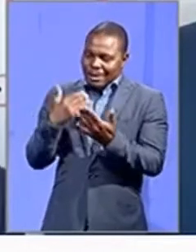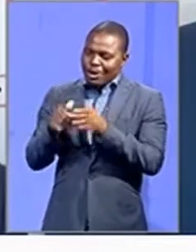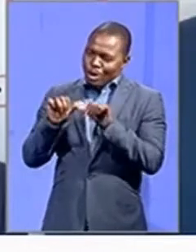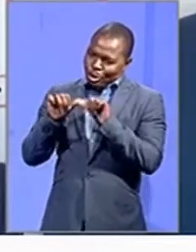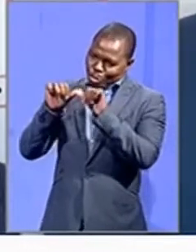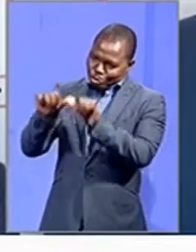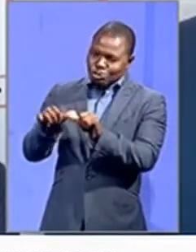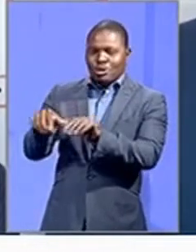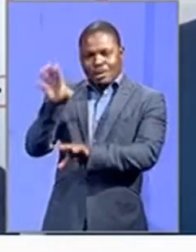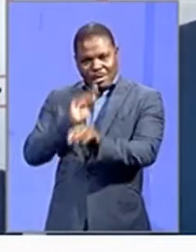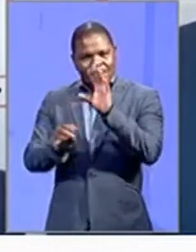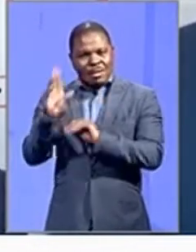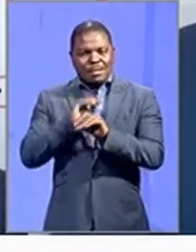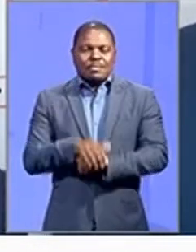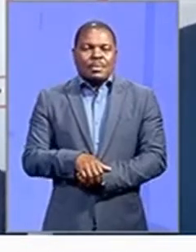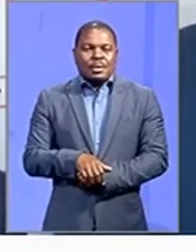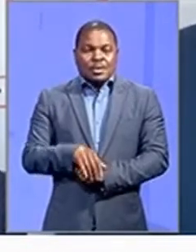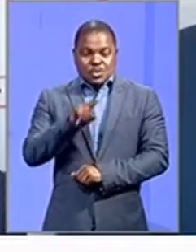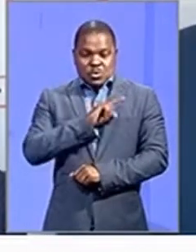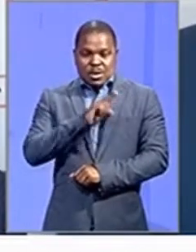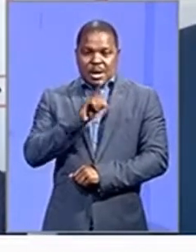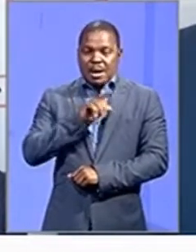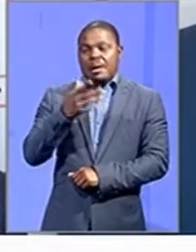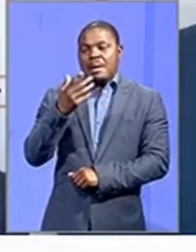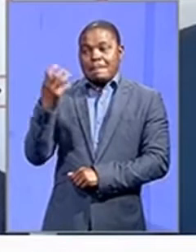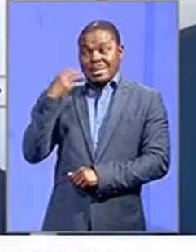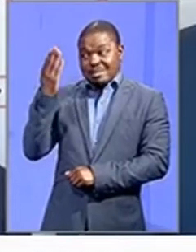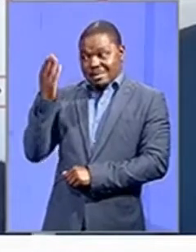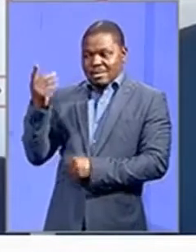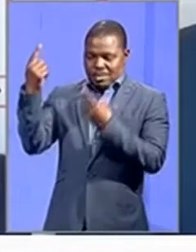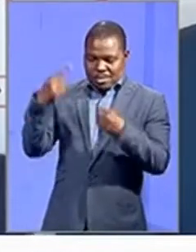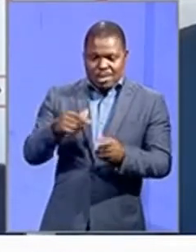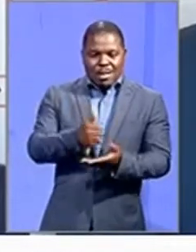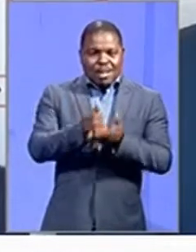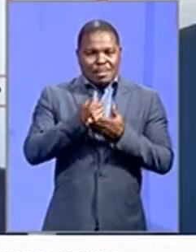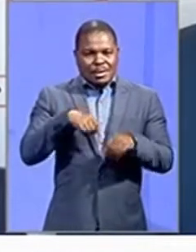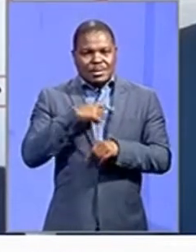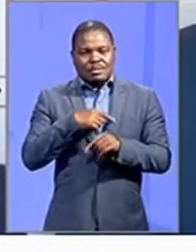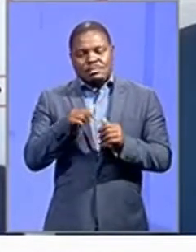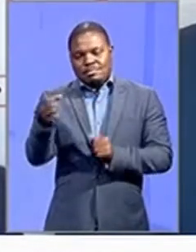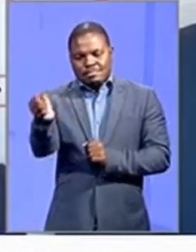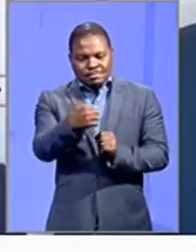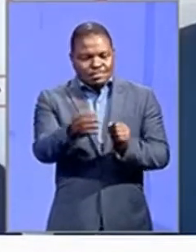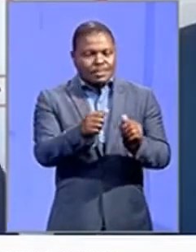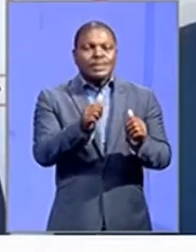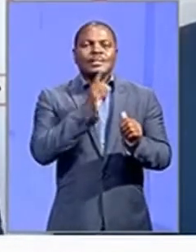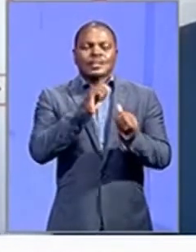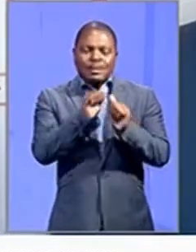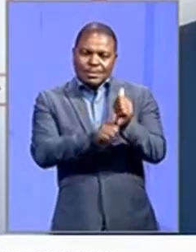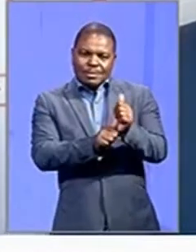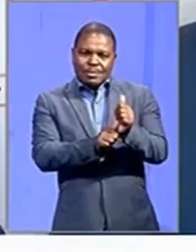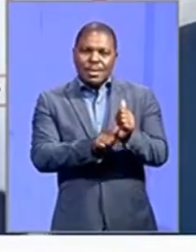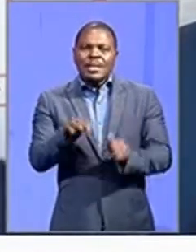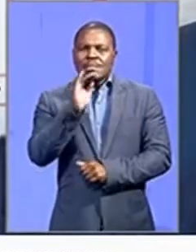learn. And this is where the minister is going to help us with teaching assistants, because they don't have to be teachers to